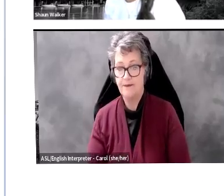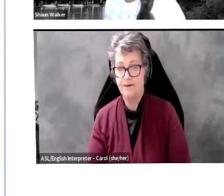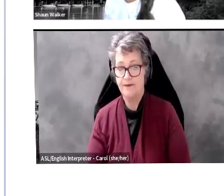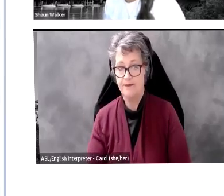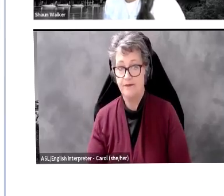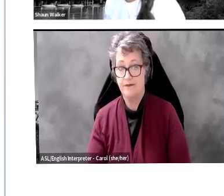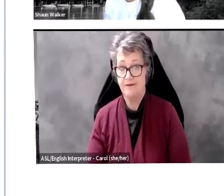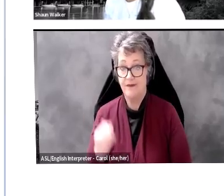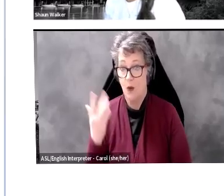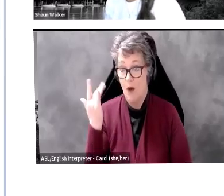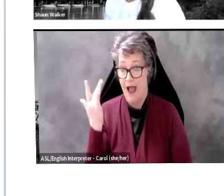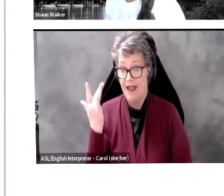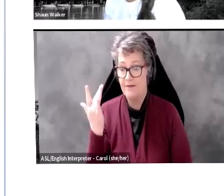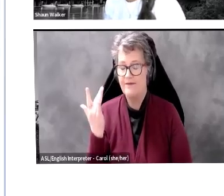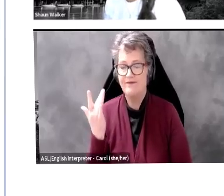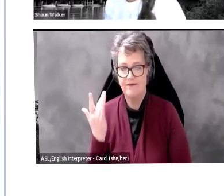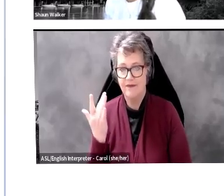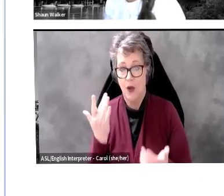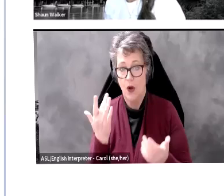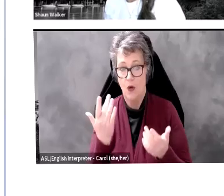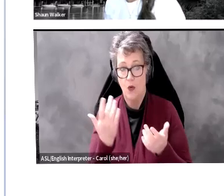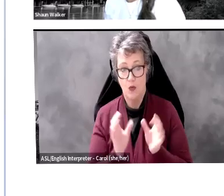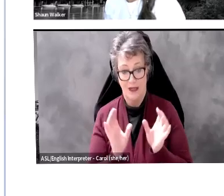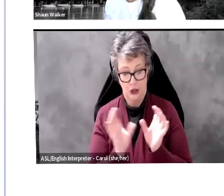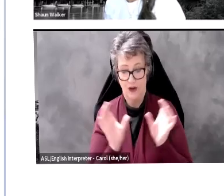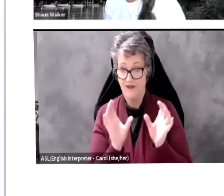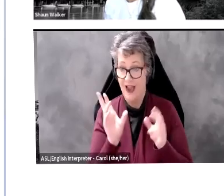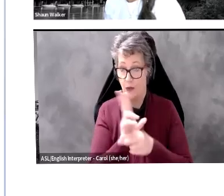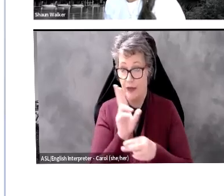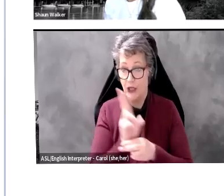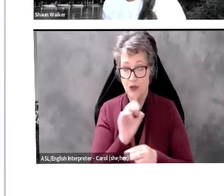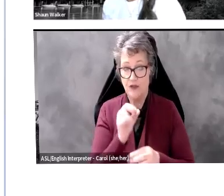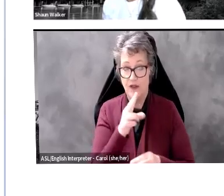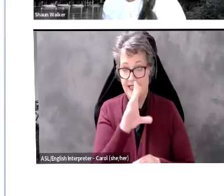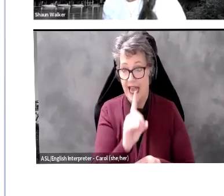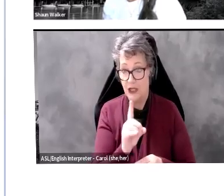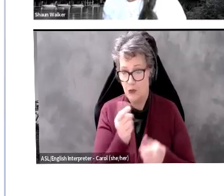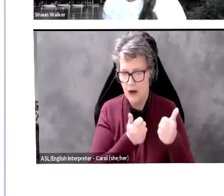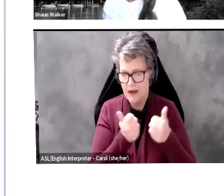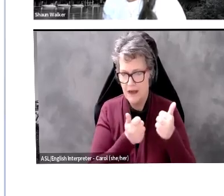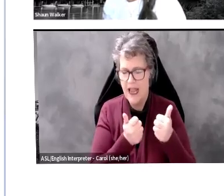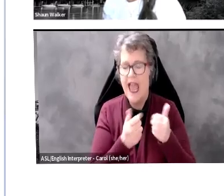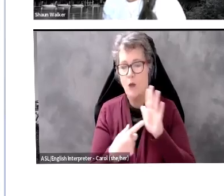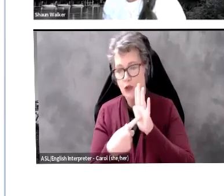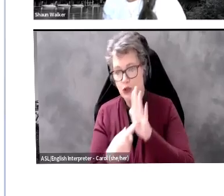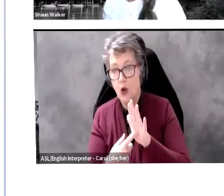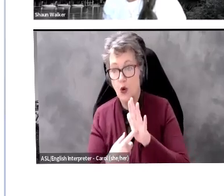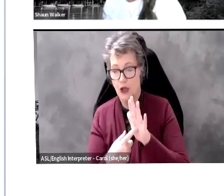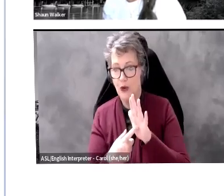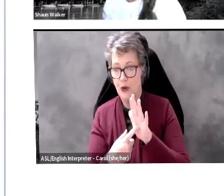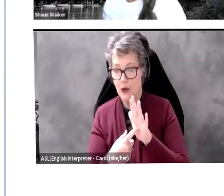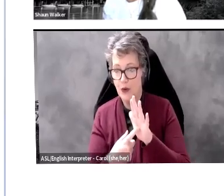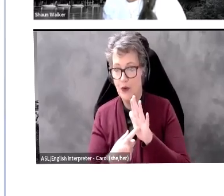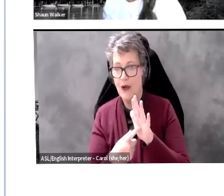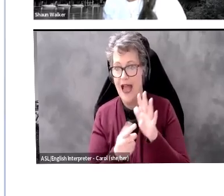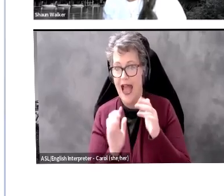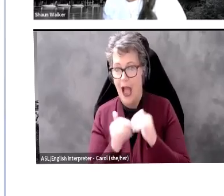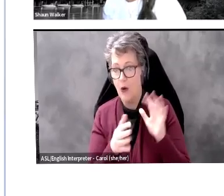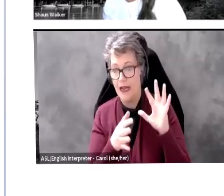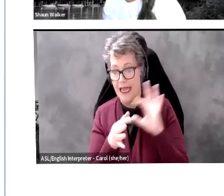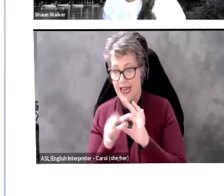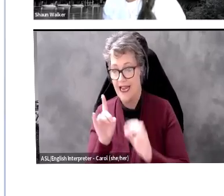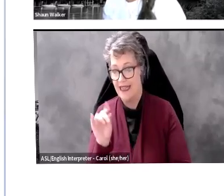because, again, what's certified is going to be used for your dashboard, and this shows you the connectivity to your